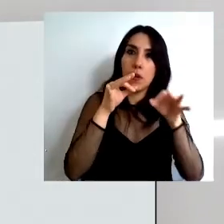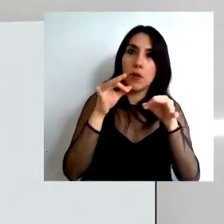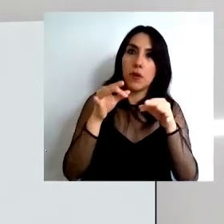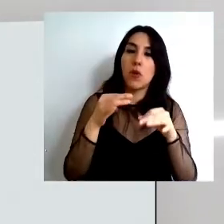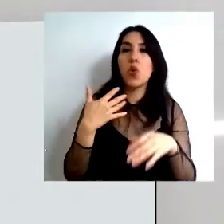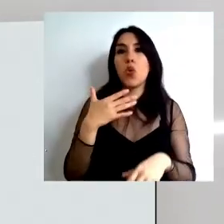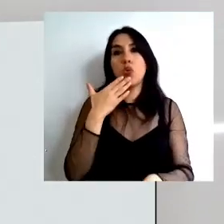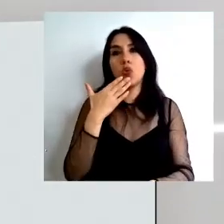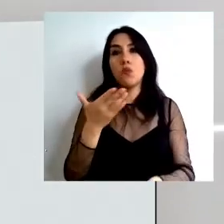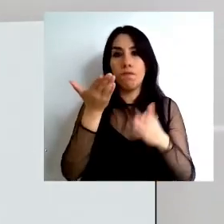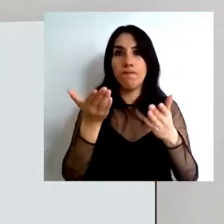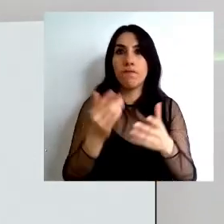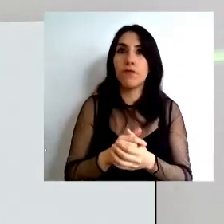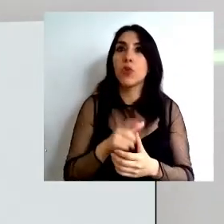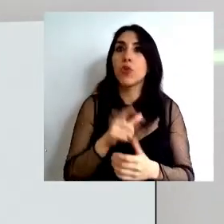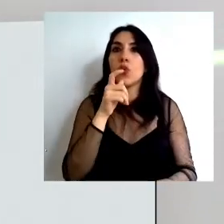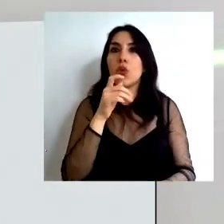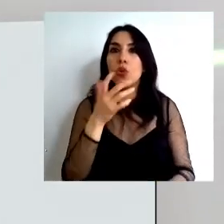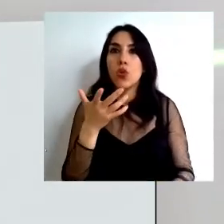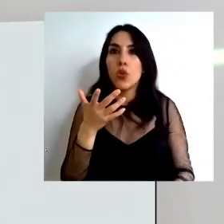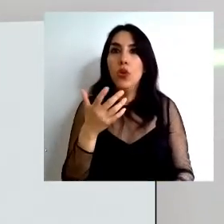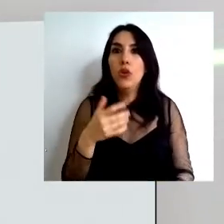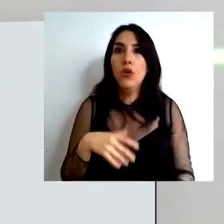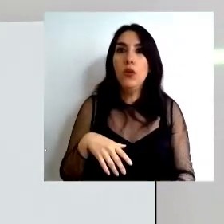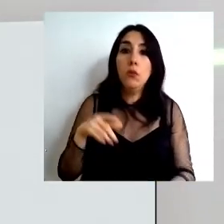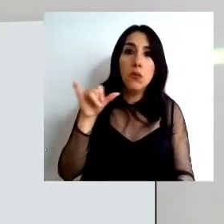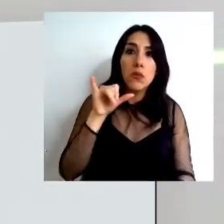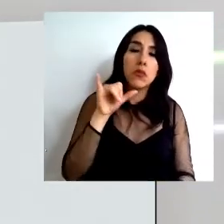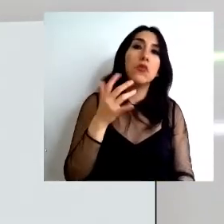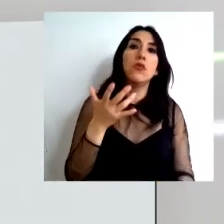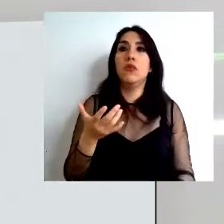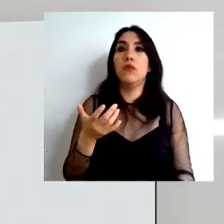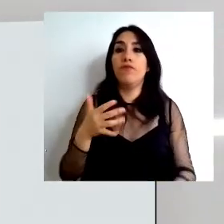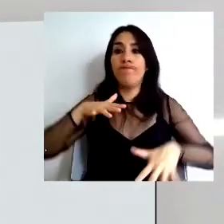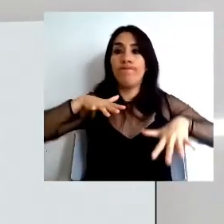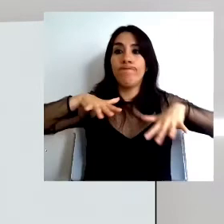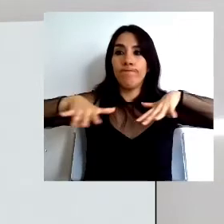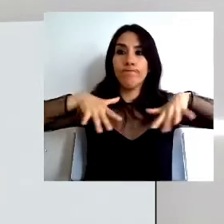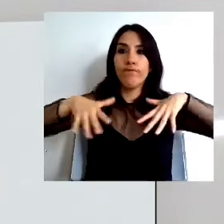can explore how you can replicate or scale your own work.